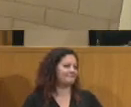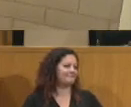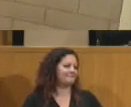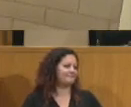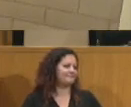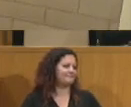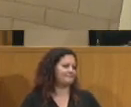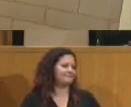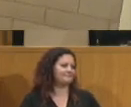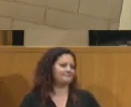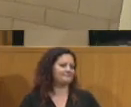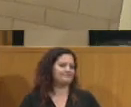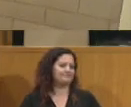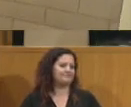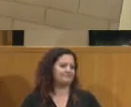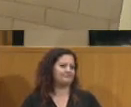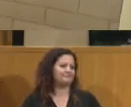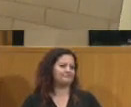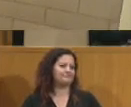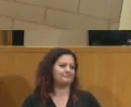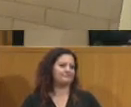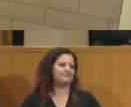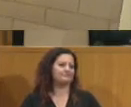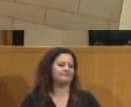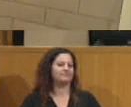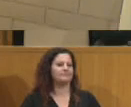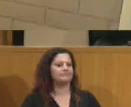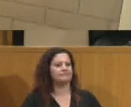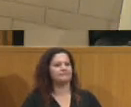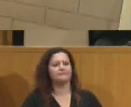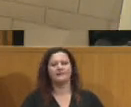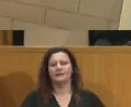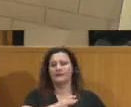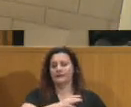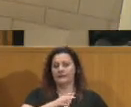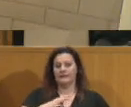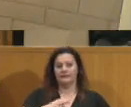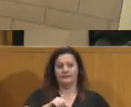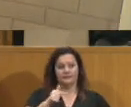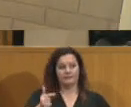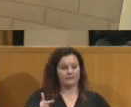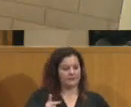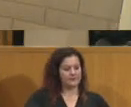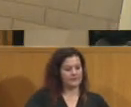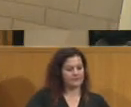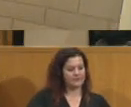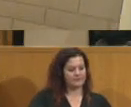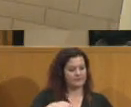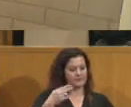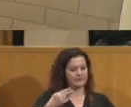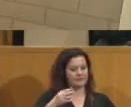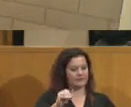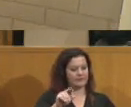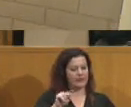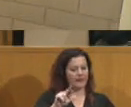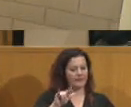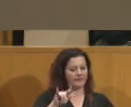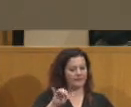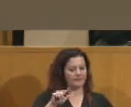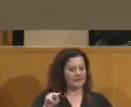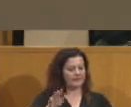Bill, Tony, David, Levester, Mr. Kincaid, and the rest of my committed volunteer teams. I